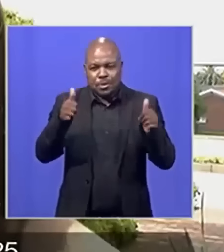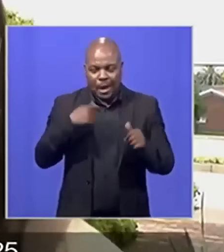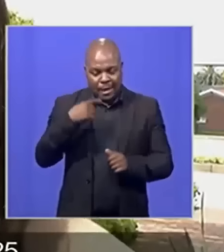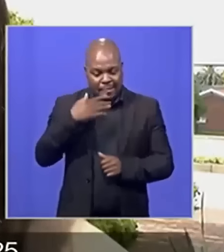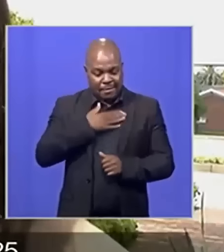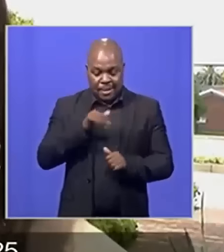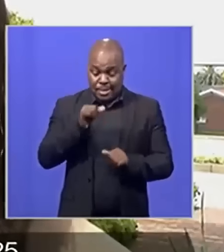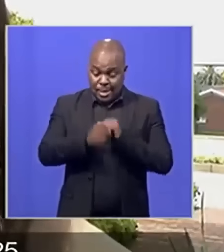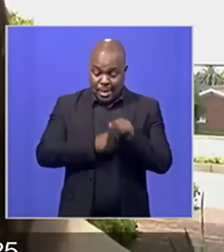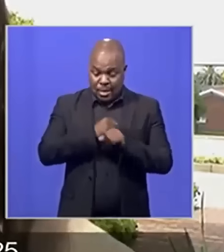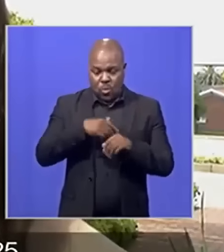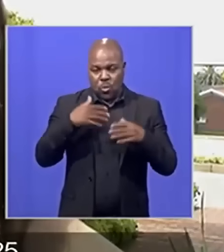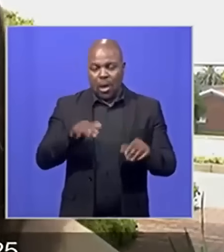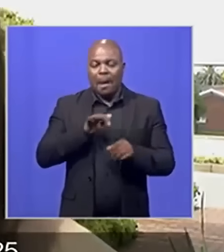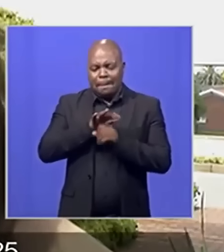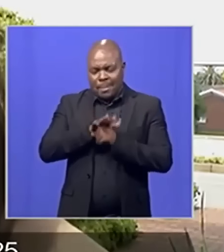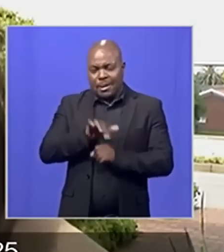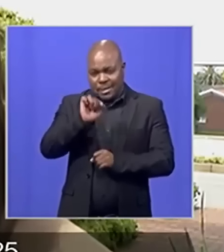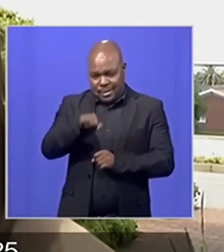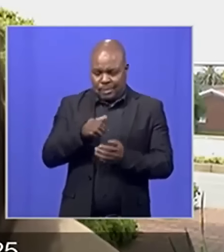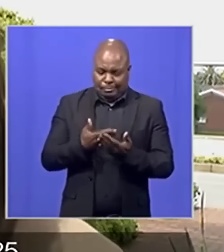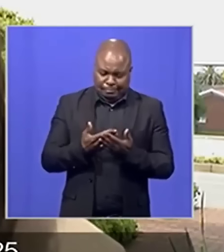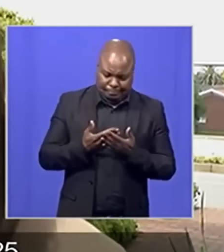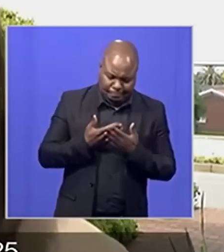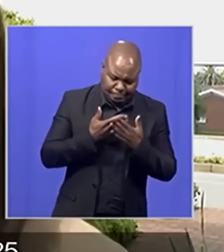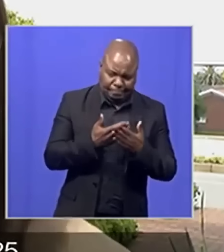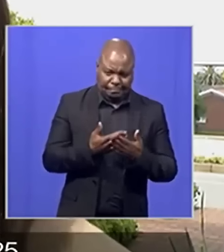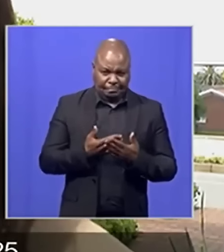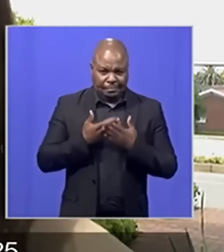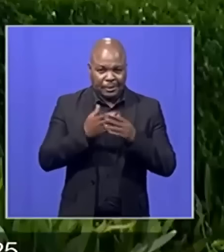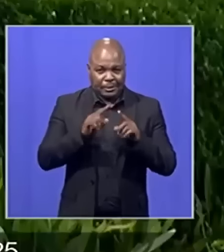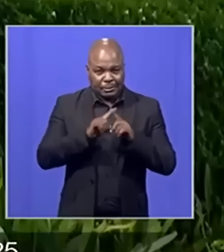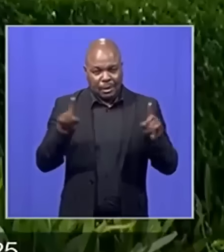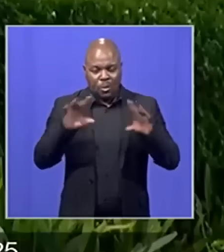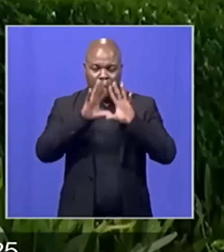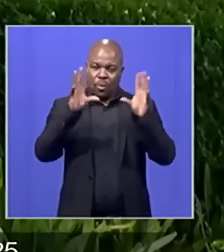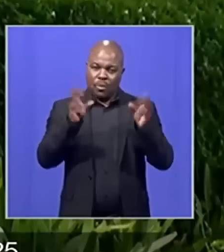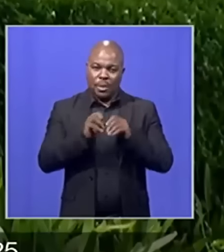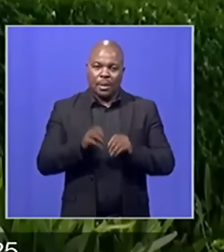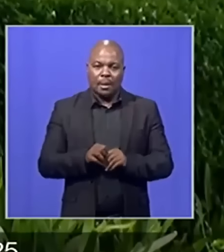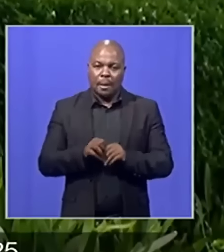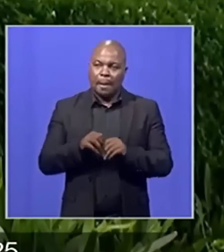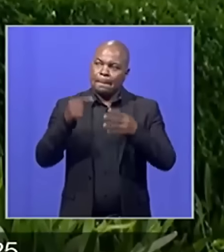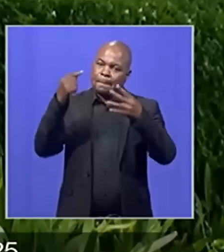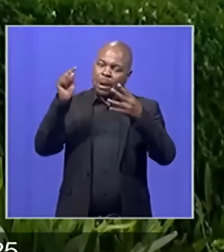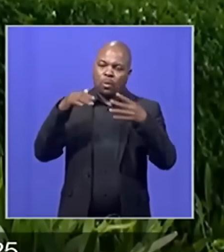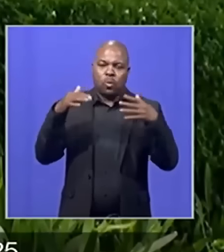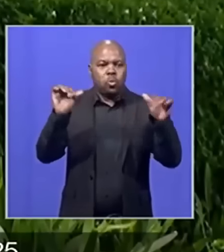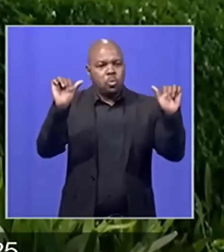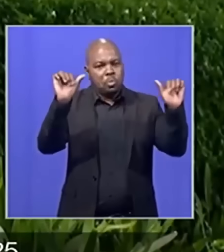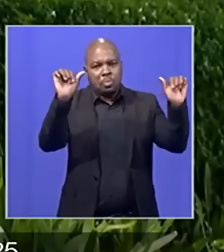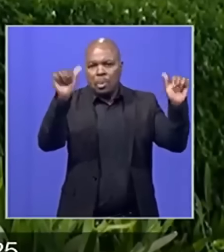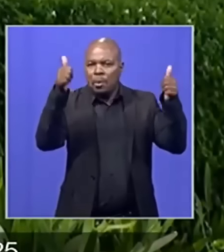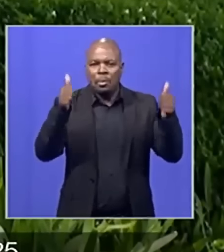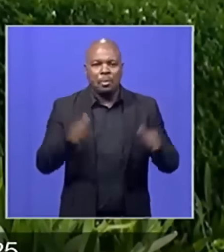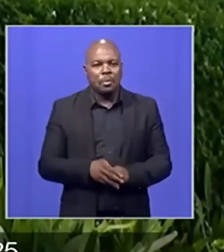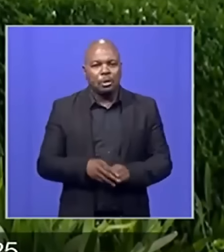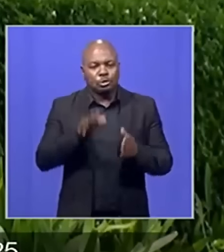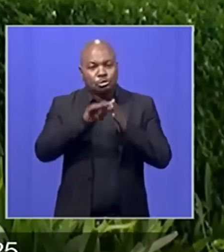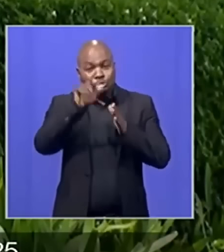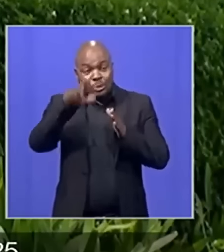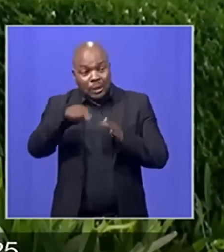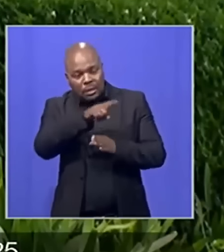was really, there was a lot of pressure academically, just to excel in general. The marks are really excellent. The students have done